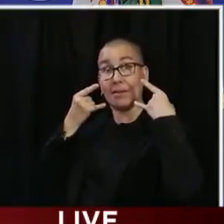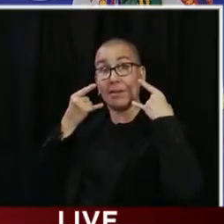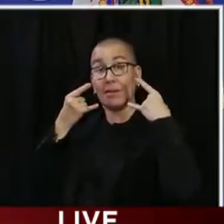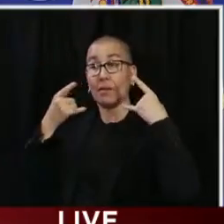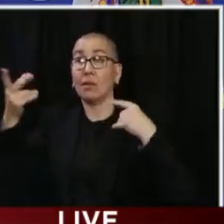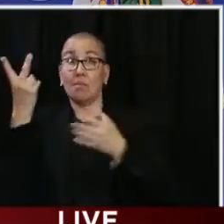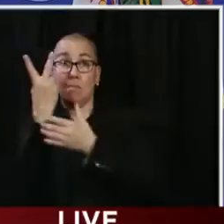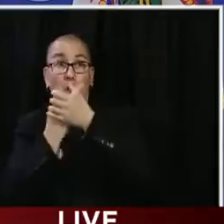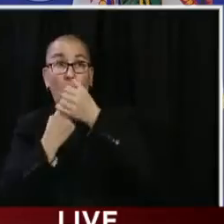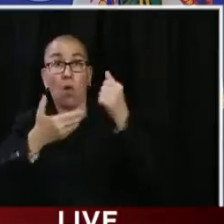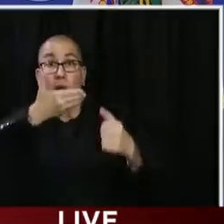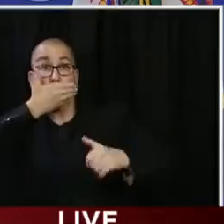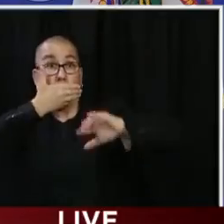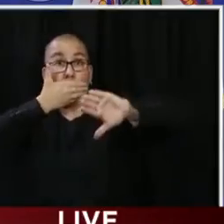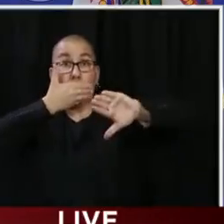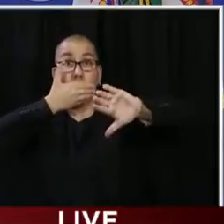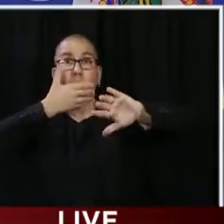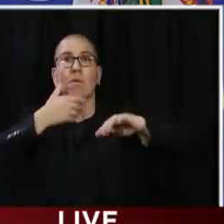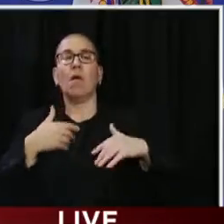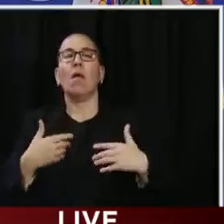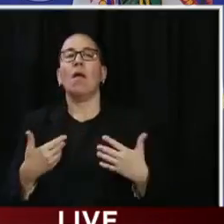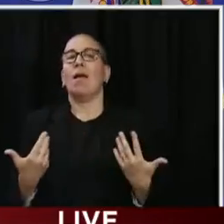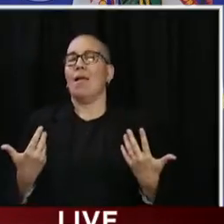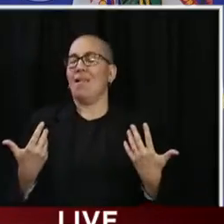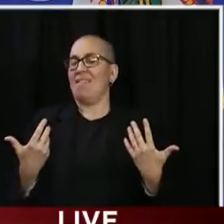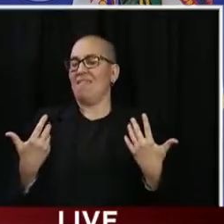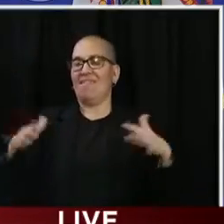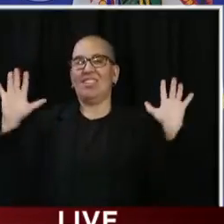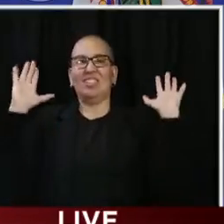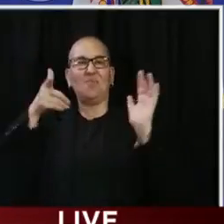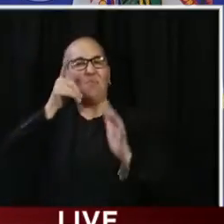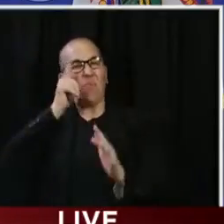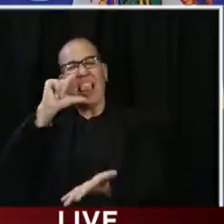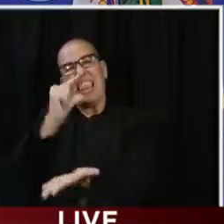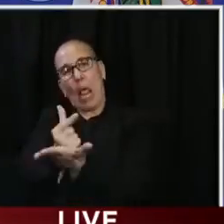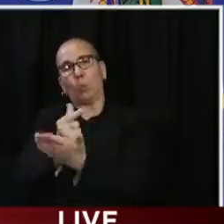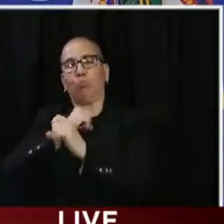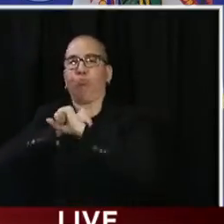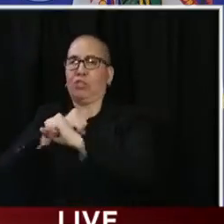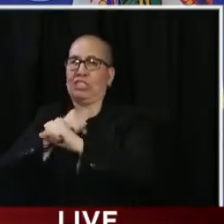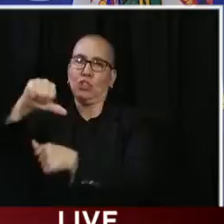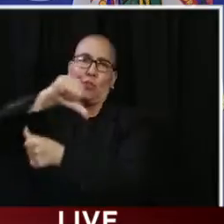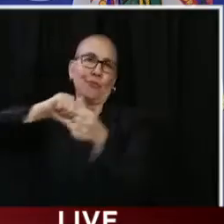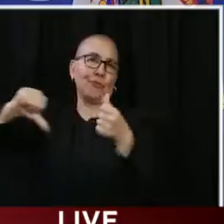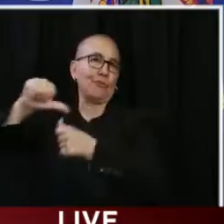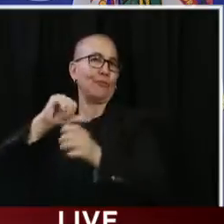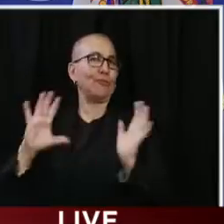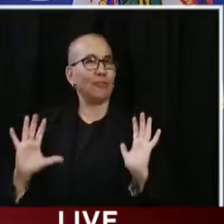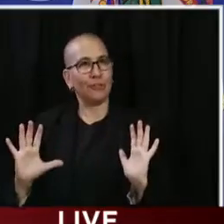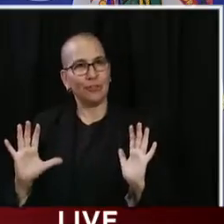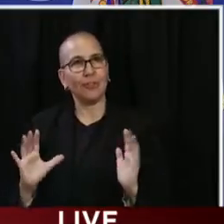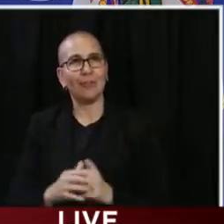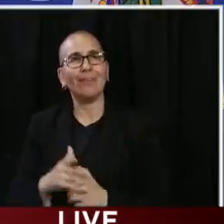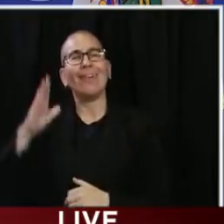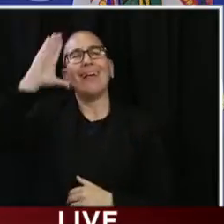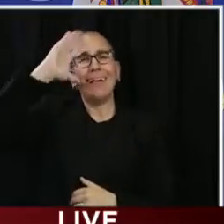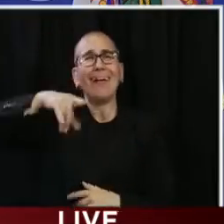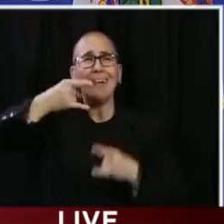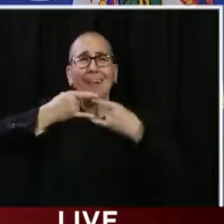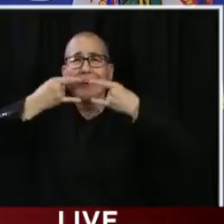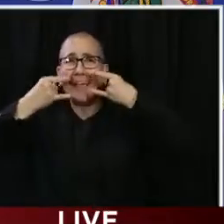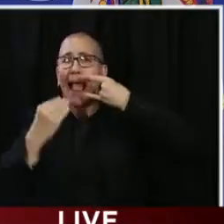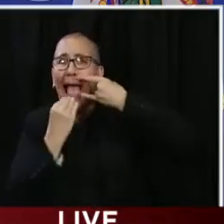serve you. So we're requiring workers to wear masks, strongly encouraging patrons to wear masks. We get it. You can't wear a mask and eat and drink. So there's some practical things here where